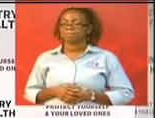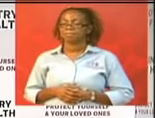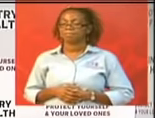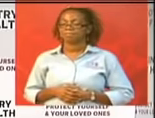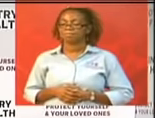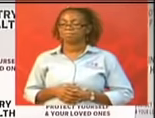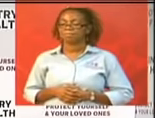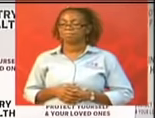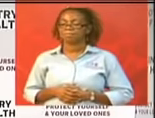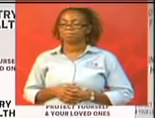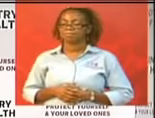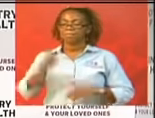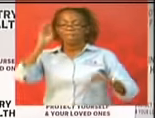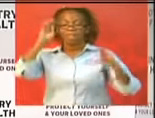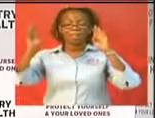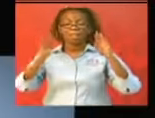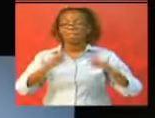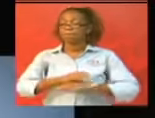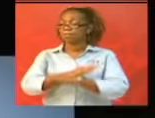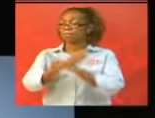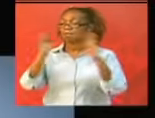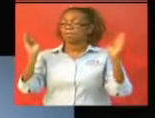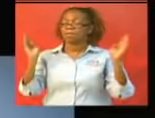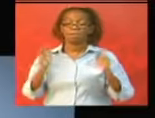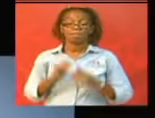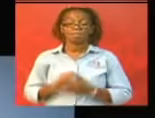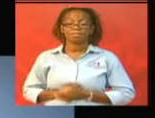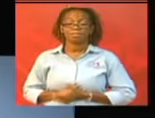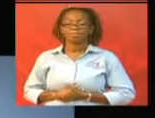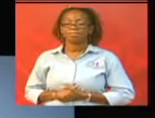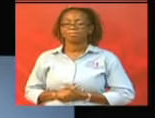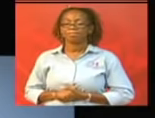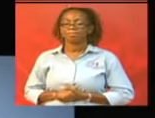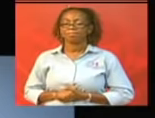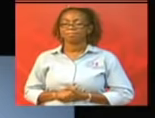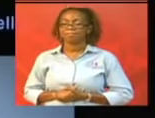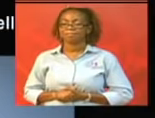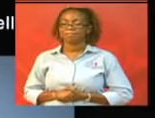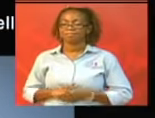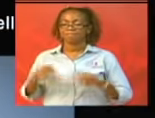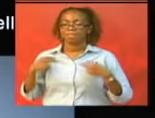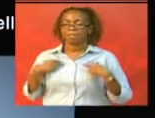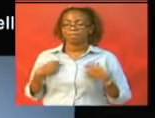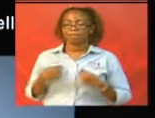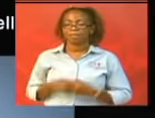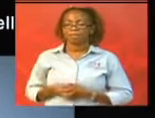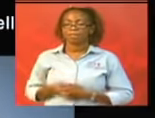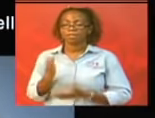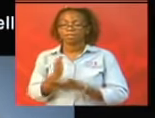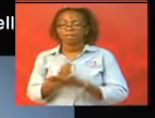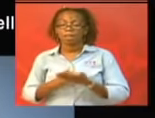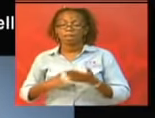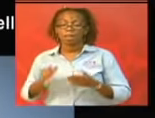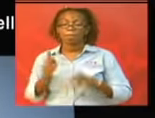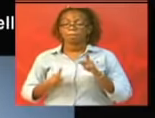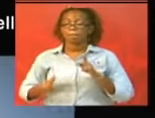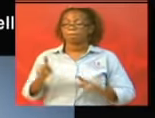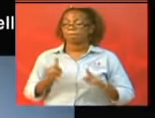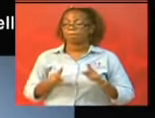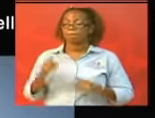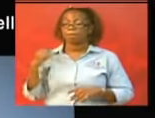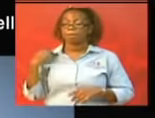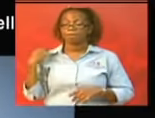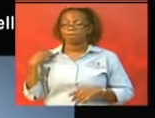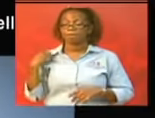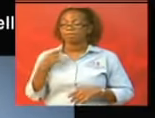Hello, good morning. I have a question about persons who employers are refusing to allow them to come back to work